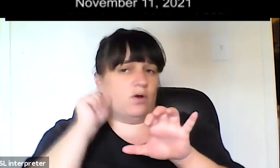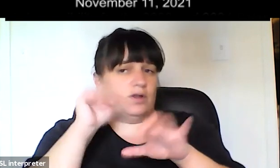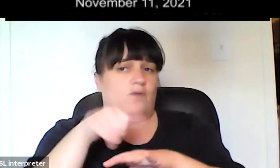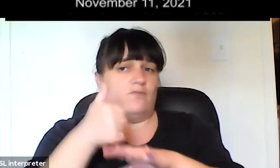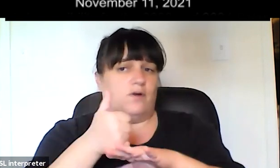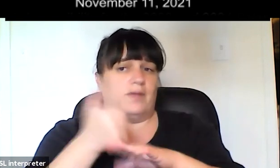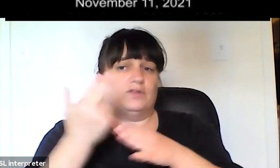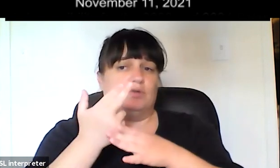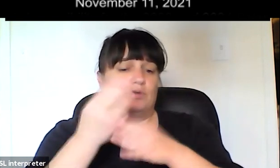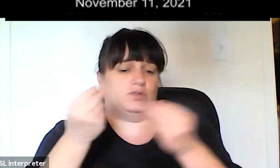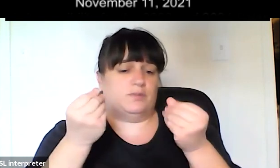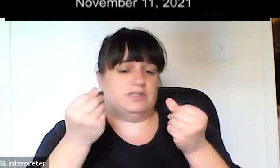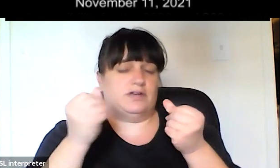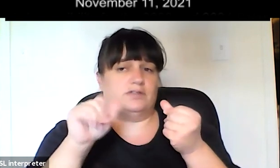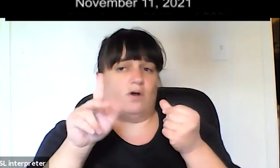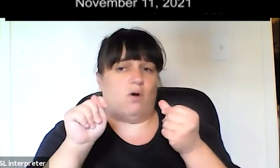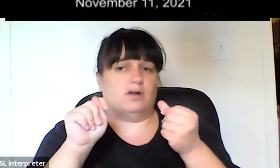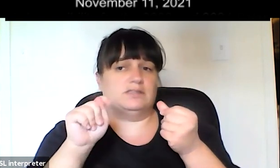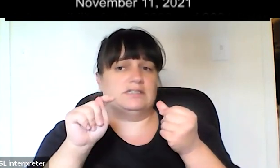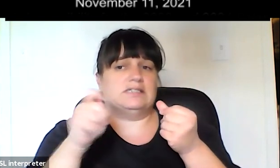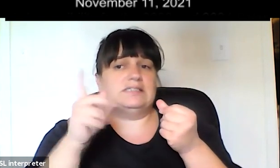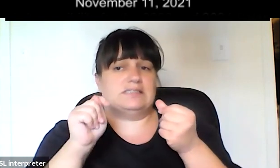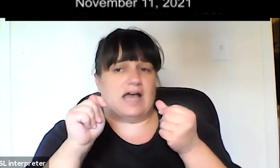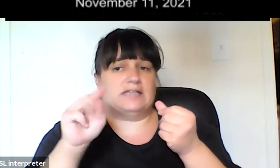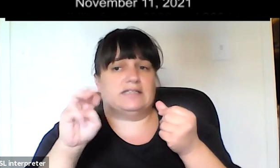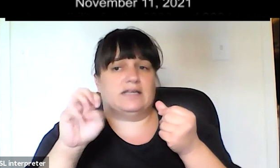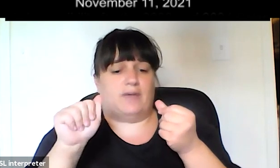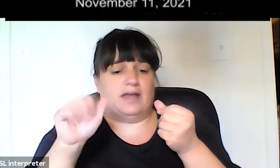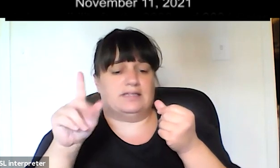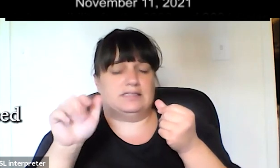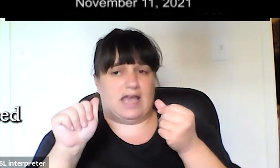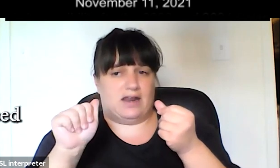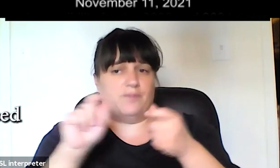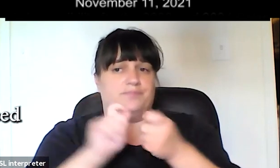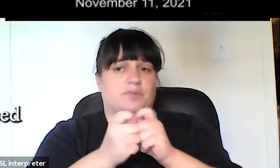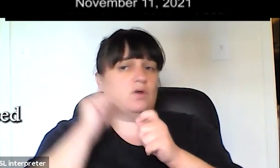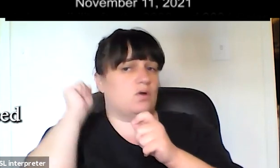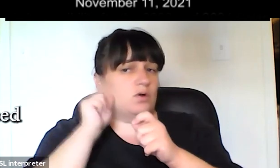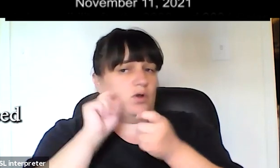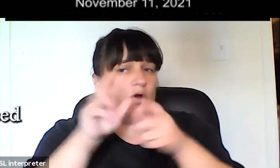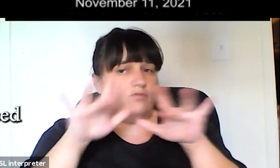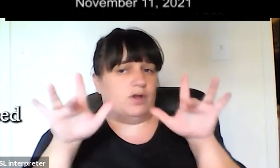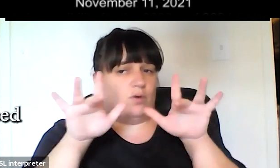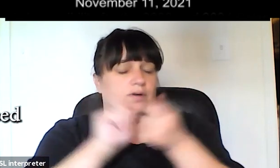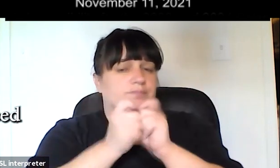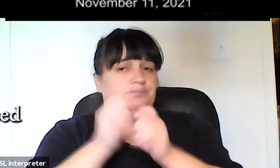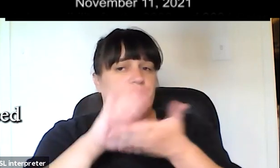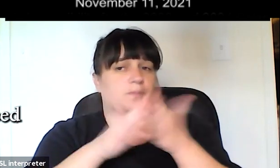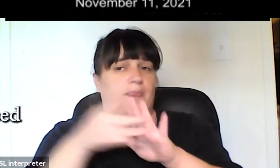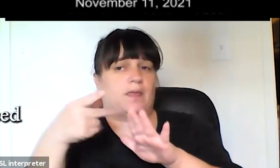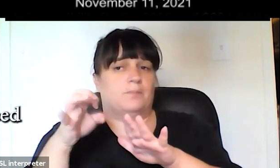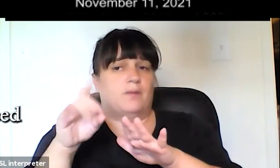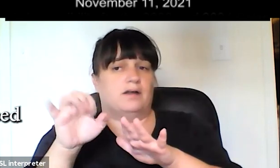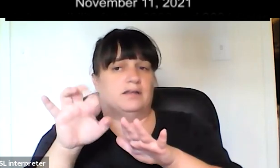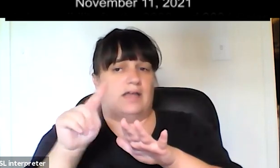that material as alt text and metadata. We changed the audio recordings and formatted them into a podcast feed thanks